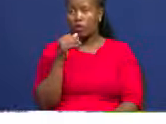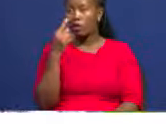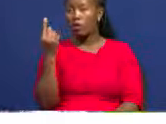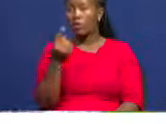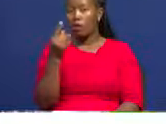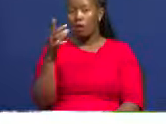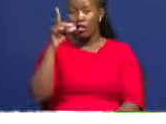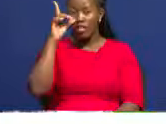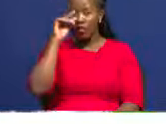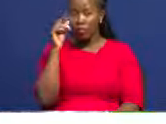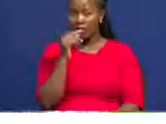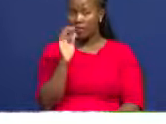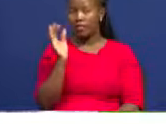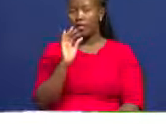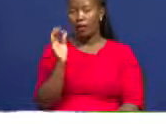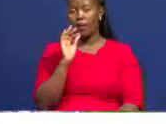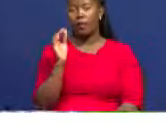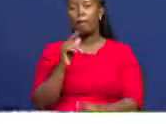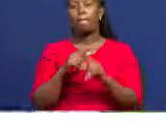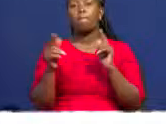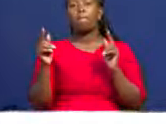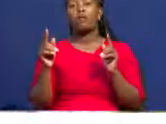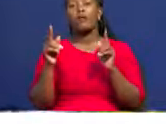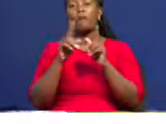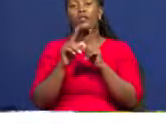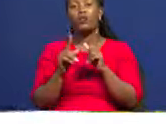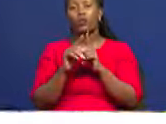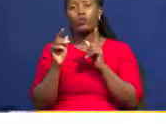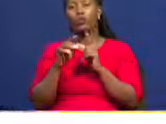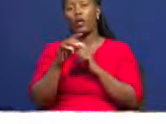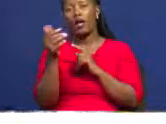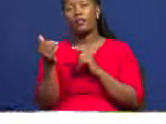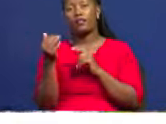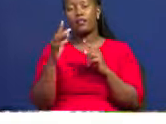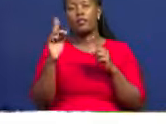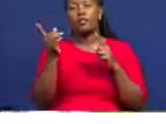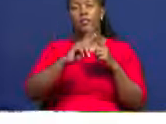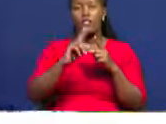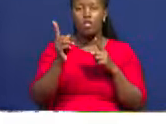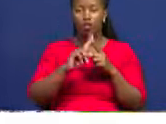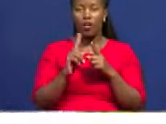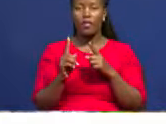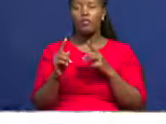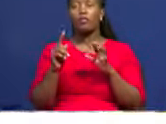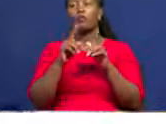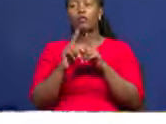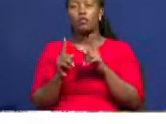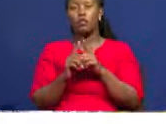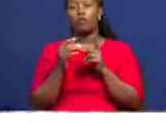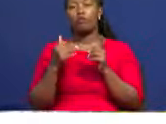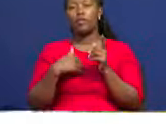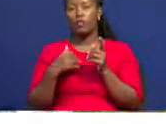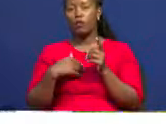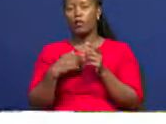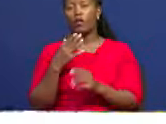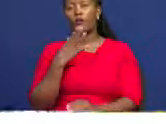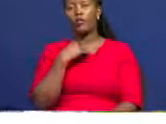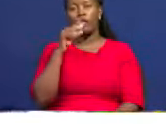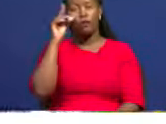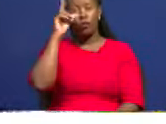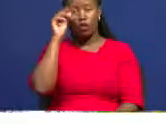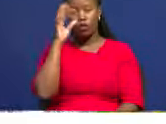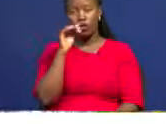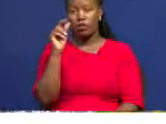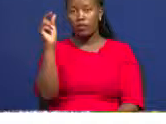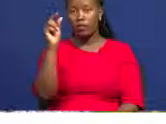machinery, you're going to see it in Magarini, Kilifi. You are going to see it in Kwale. You are going to see it in Voi. Because we want the cost region to be